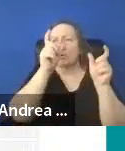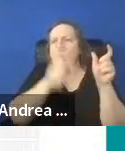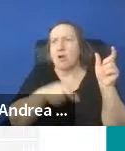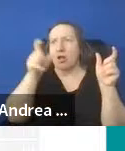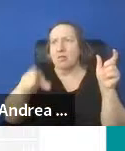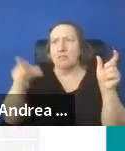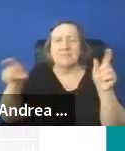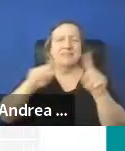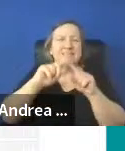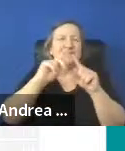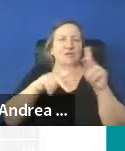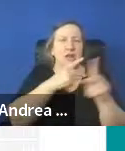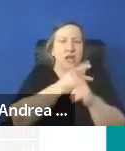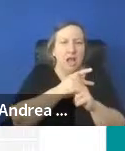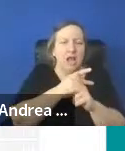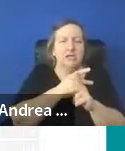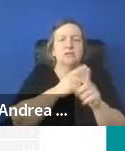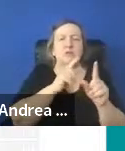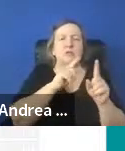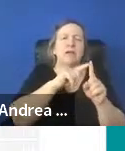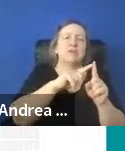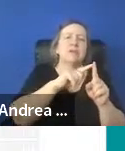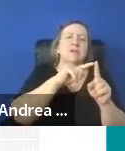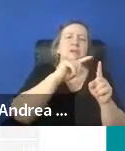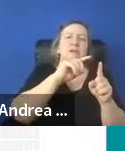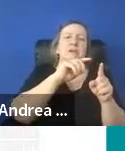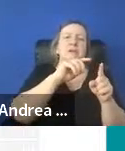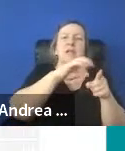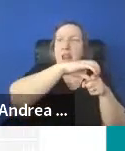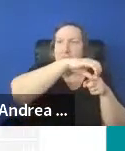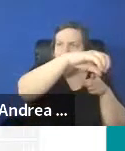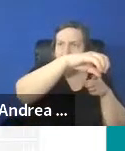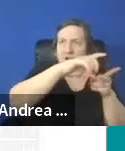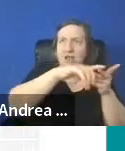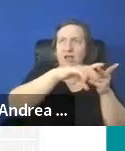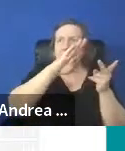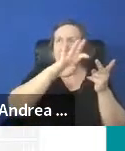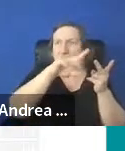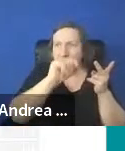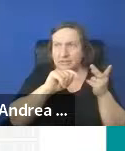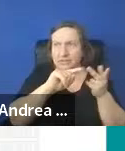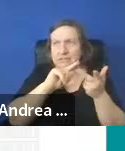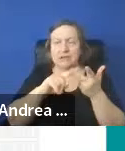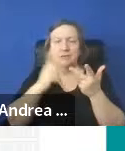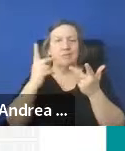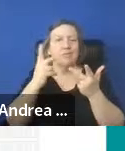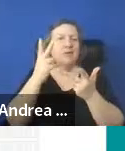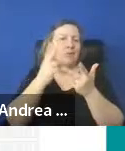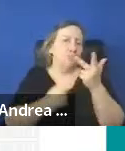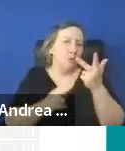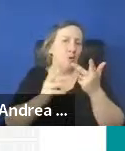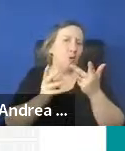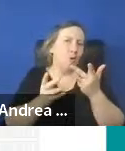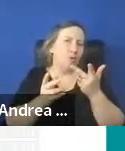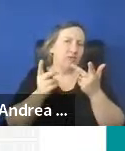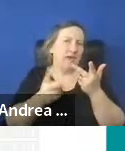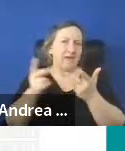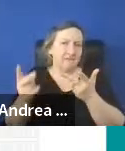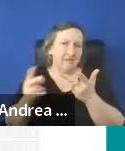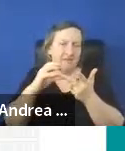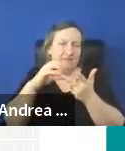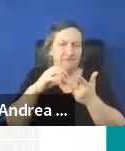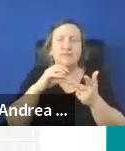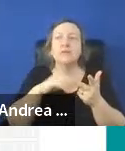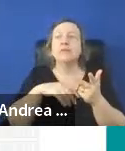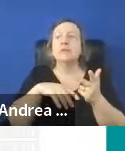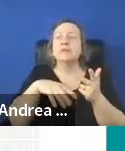different type of, so you have light rail, bus rapid transit, and then the one option that's a combination of both.